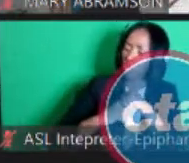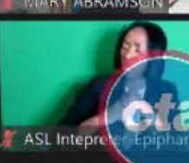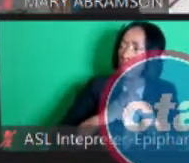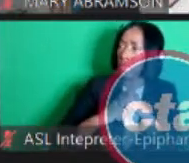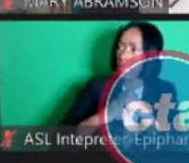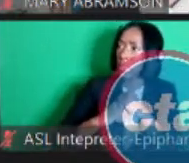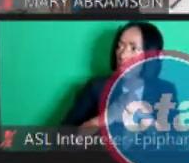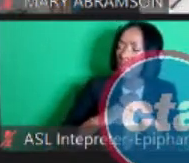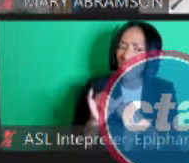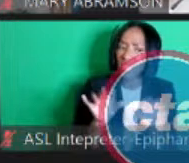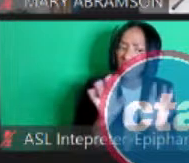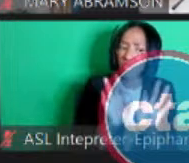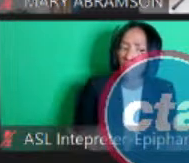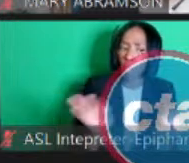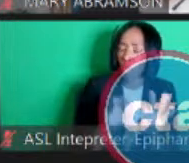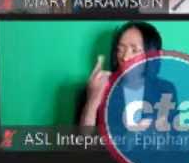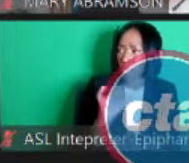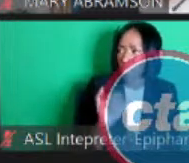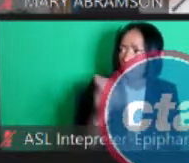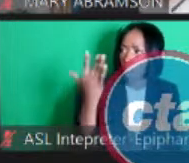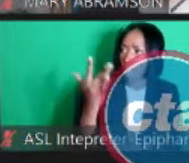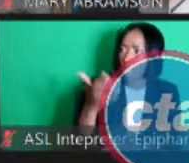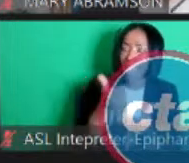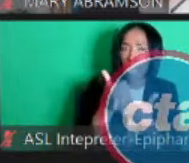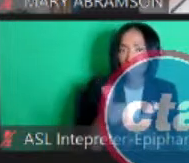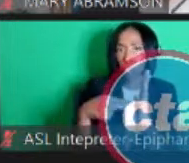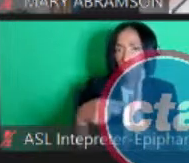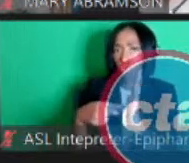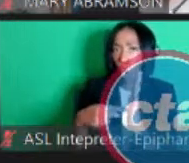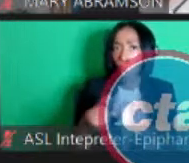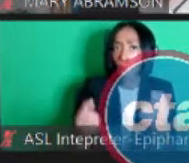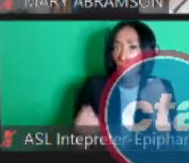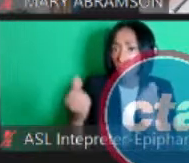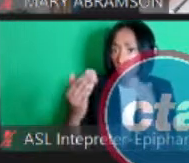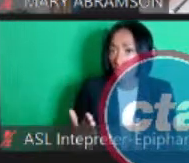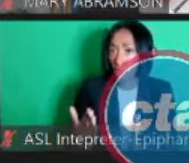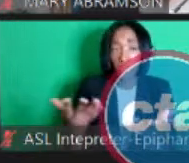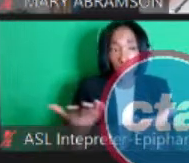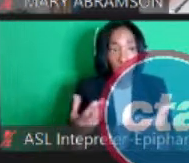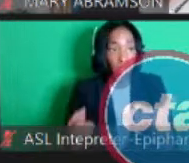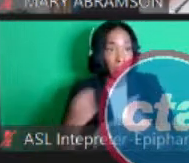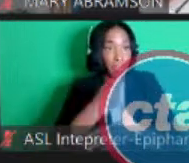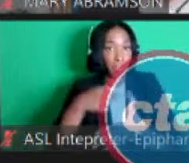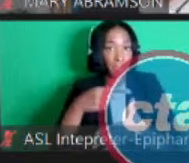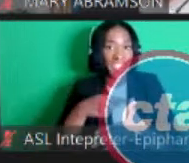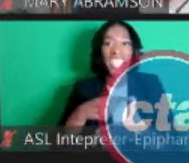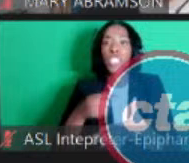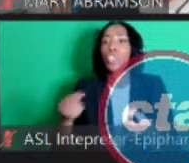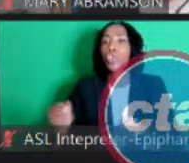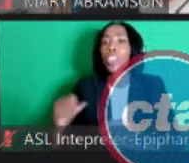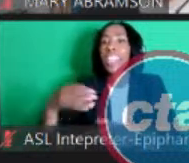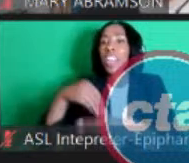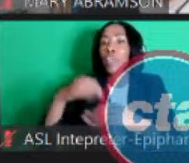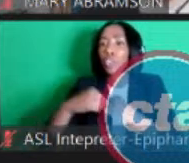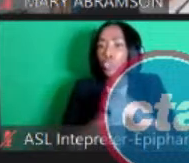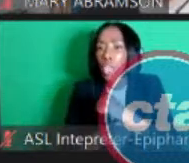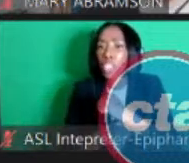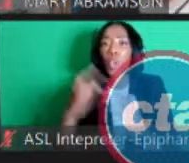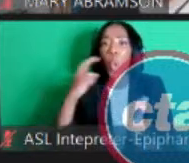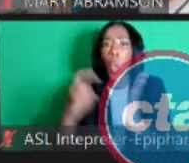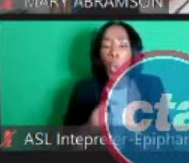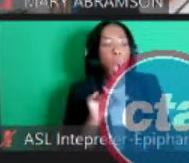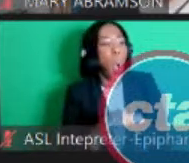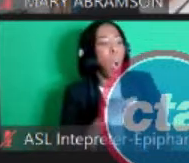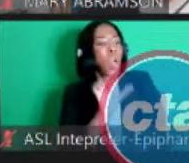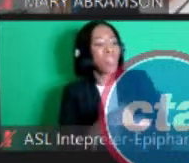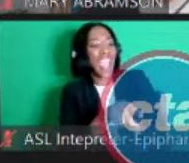is really important for that, because what helps to show drivers that it's a priority is the street infrastructure, is seeing that there's dedicated bus lanes, is seeing